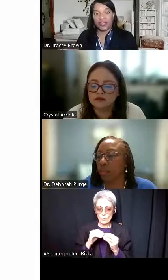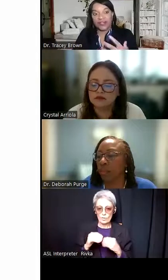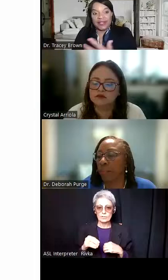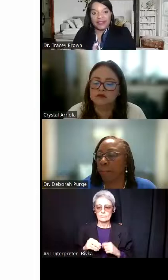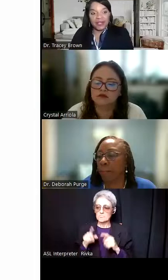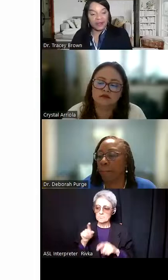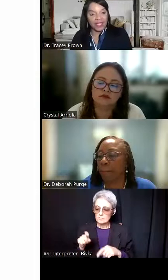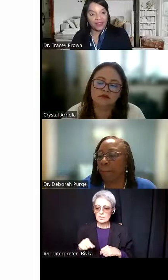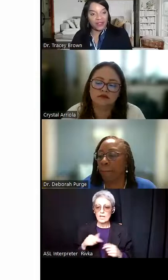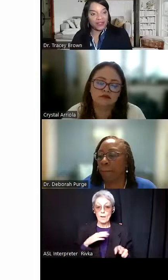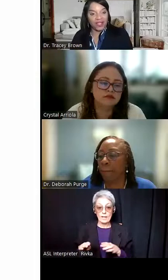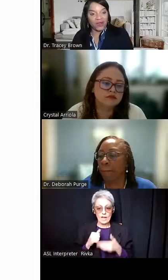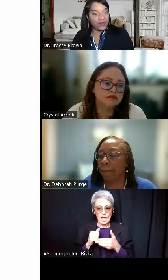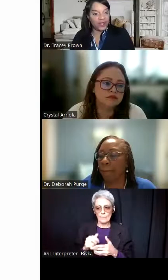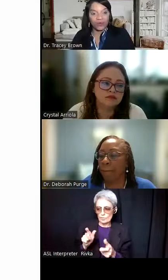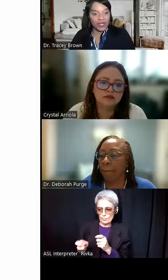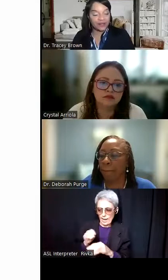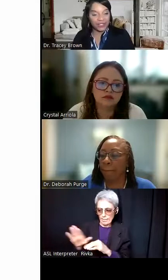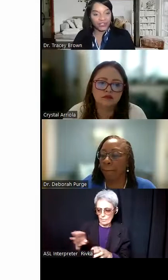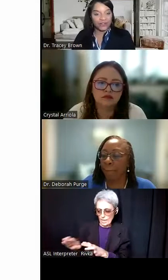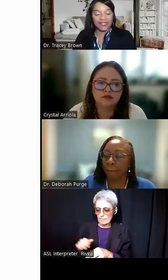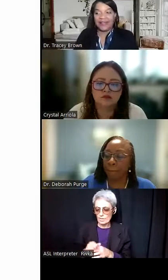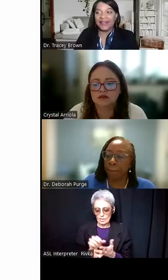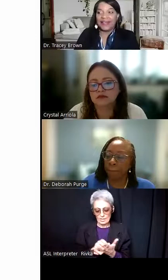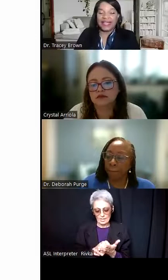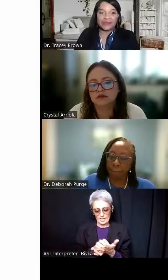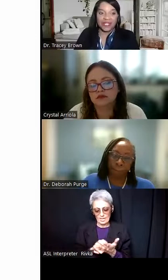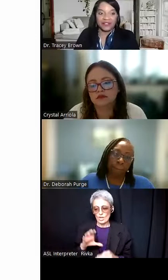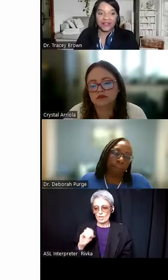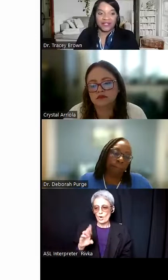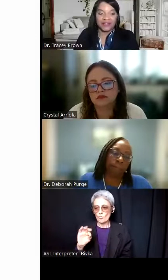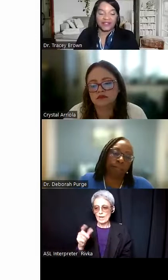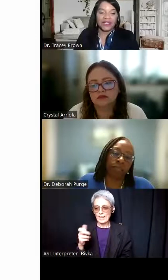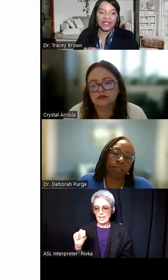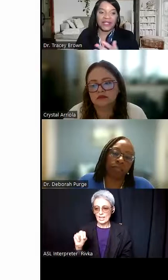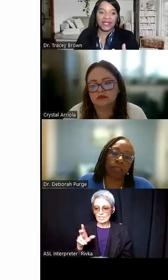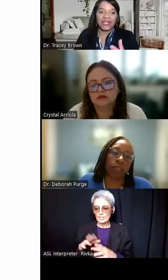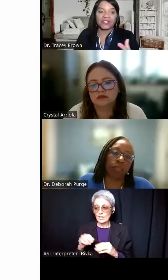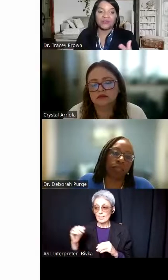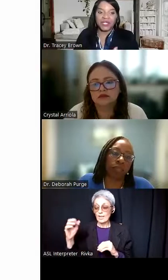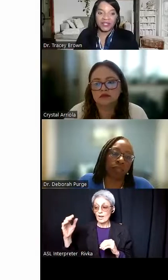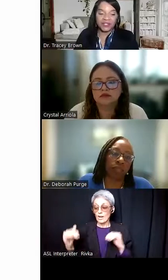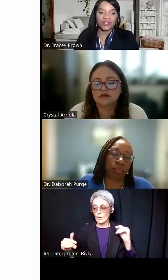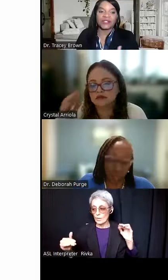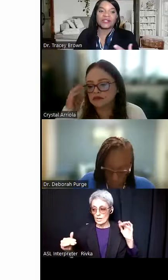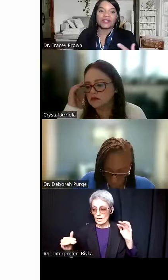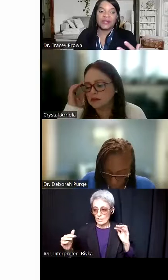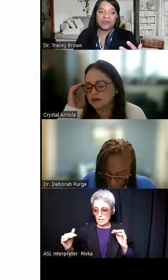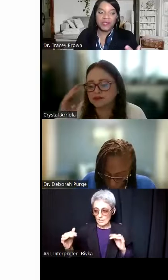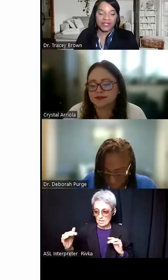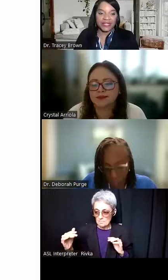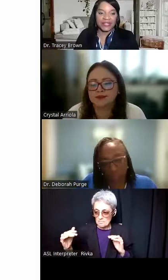to regulate their behavior, that whole co-regulation aspect of things. And again, it's building